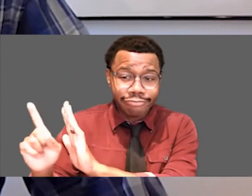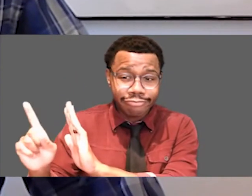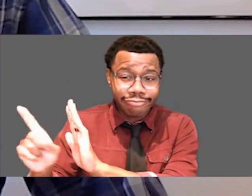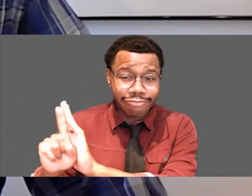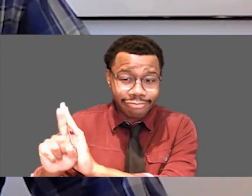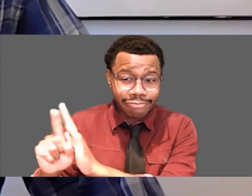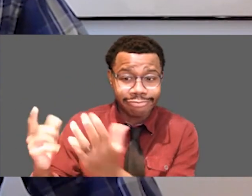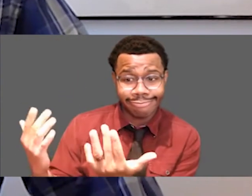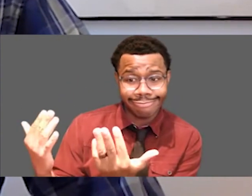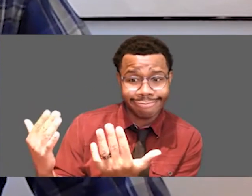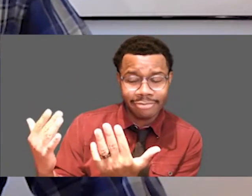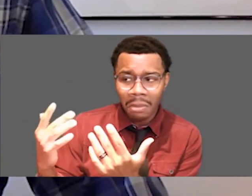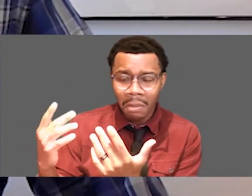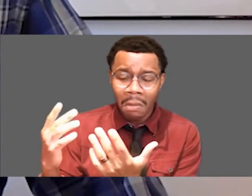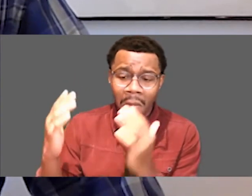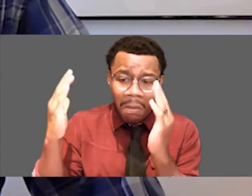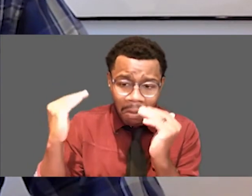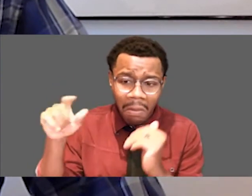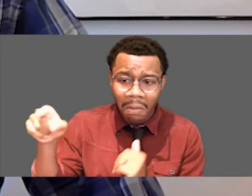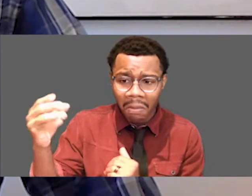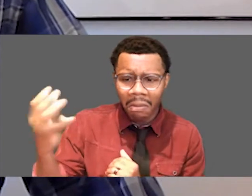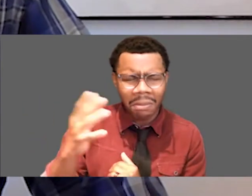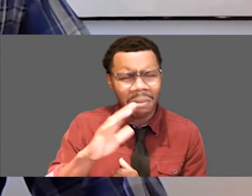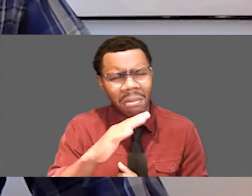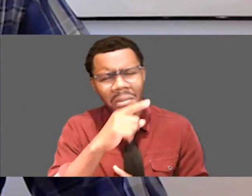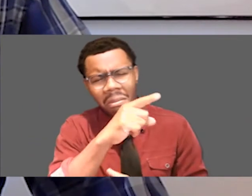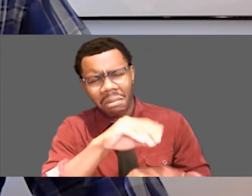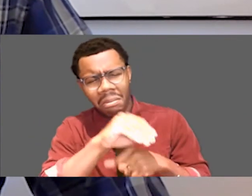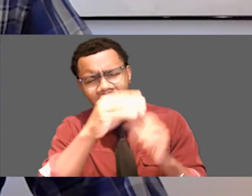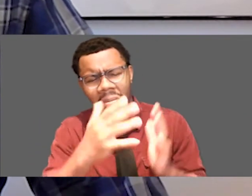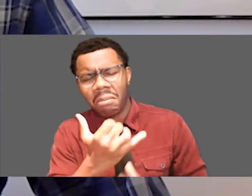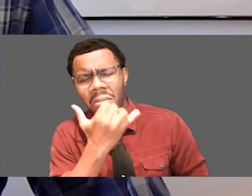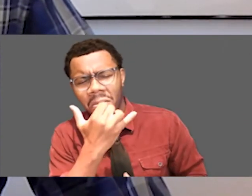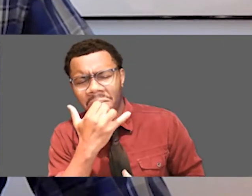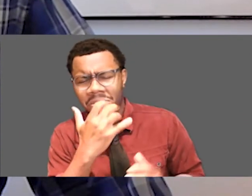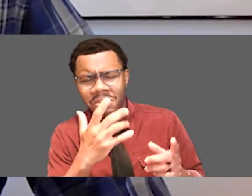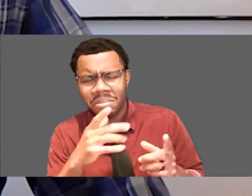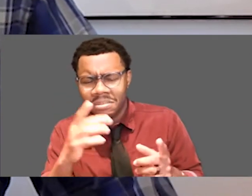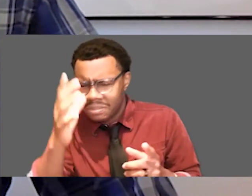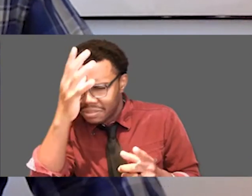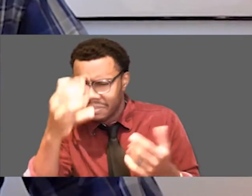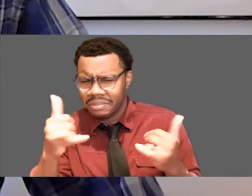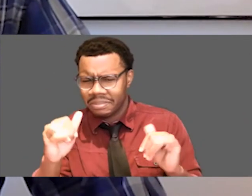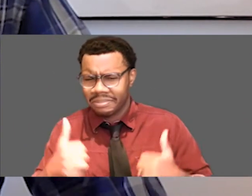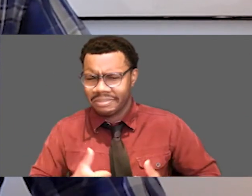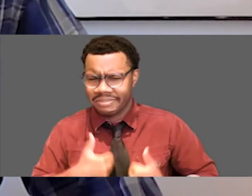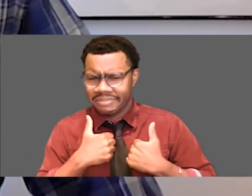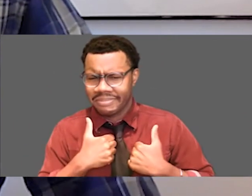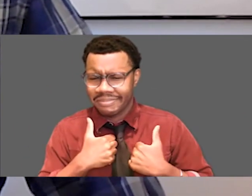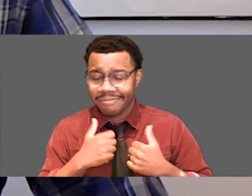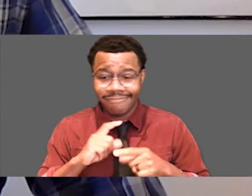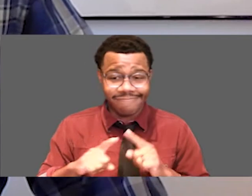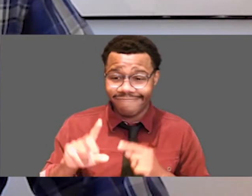fine. It wasn't, and he wasn't. He had had a heart attack and died,